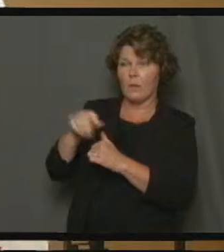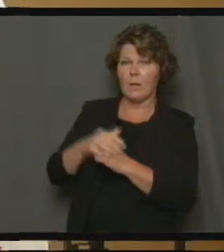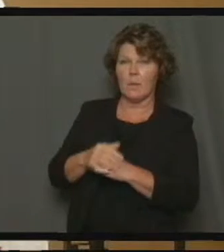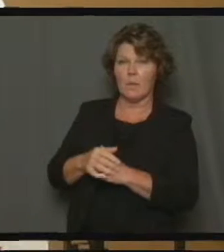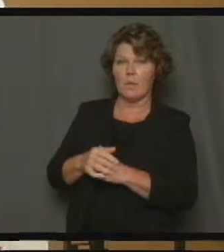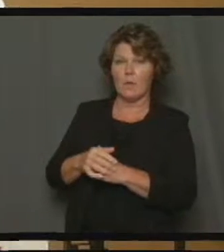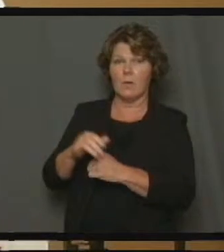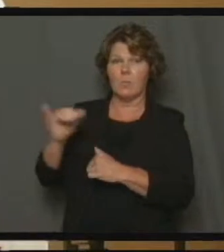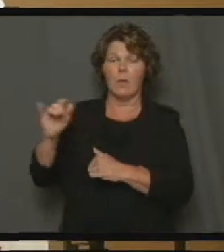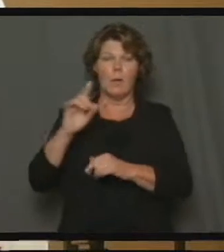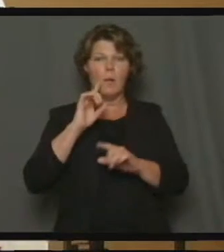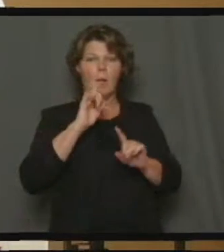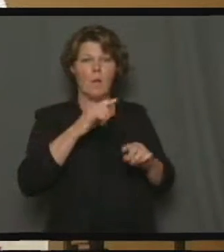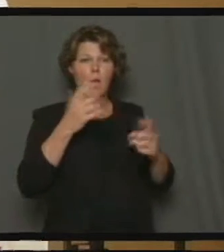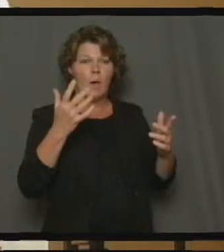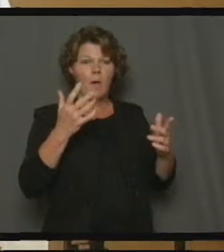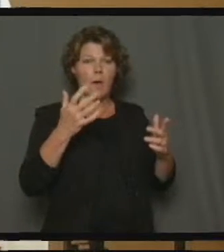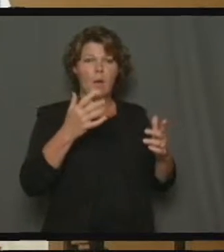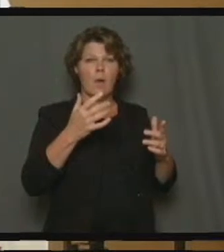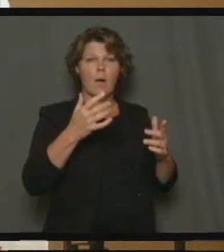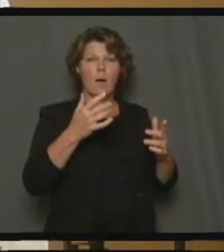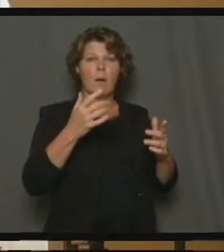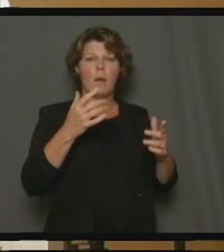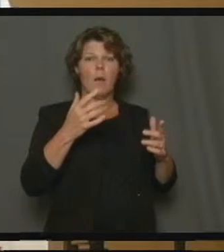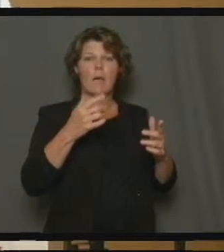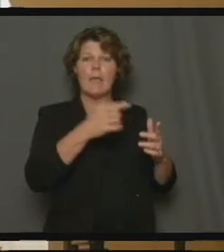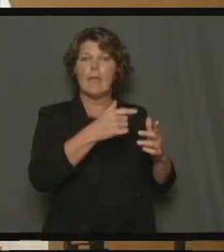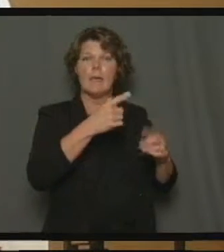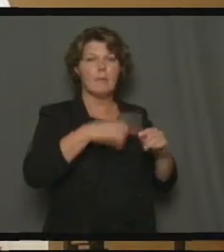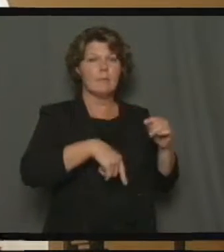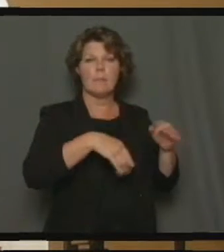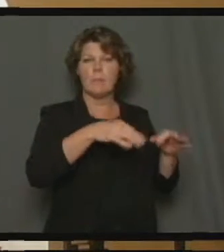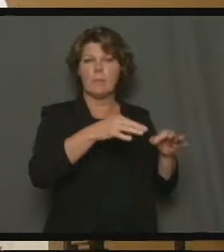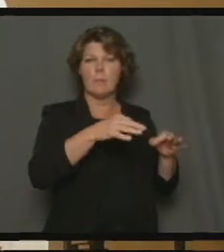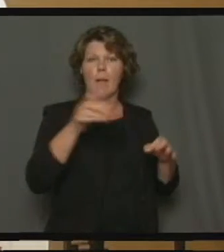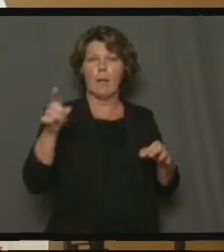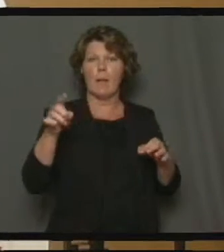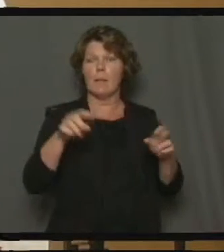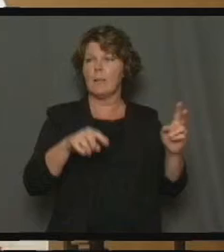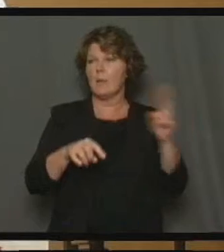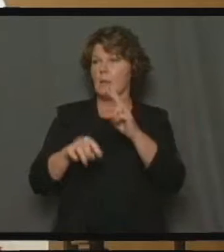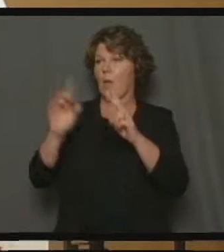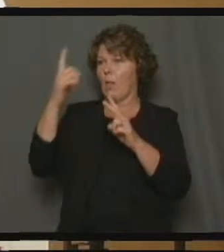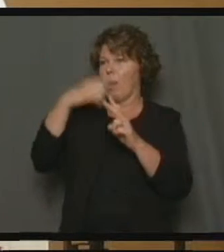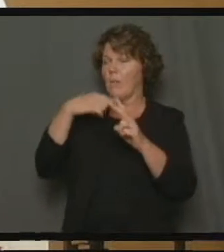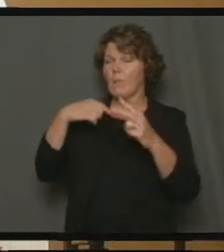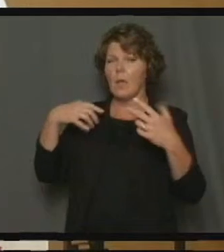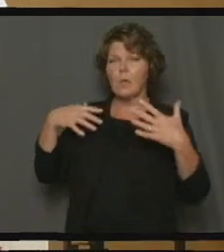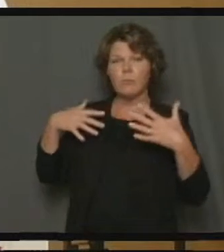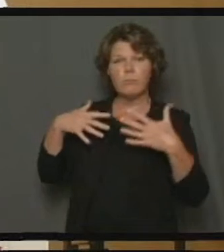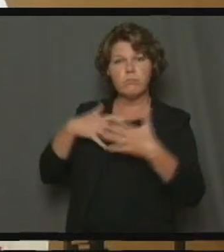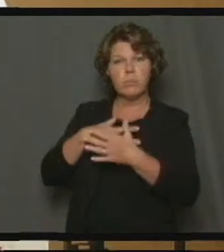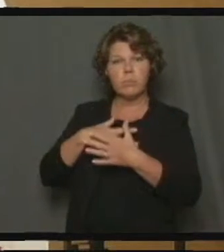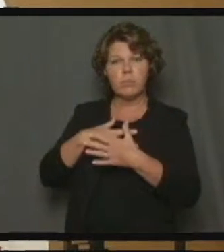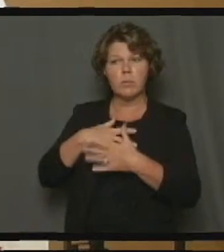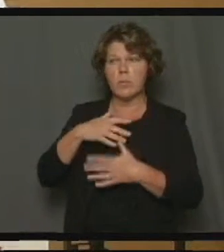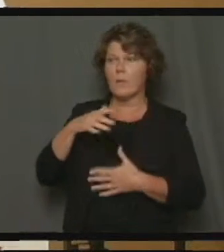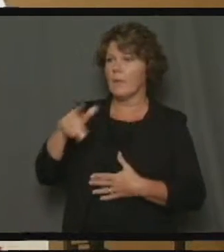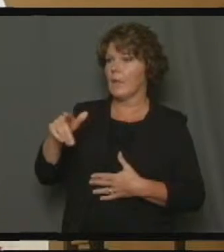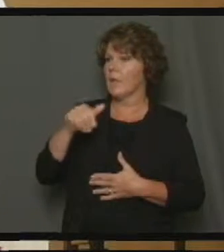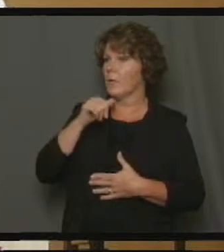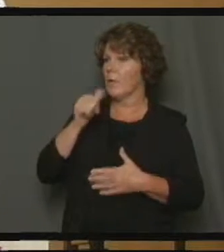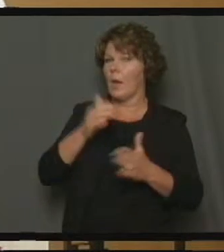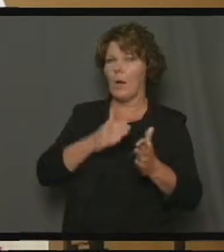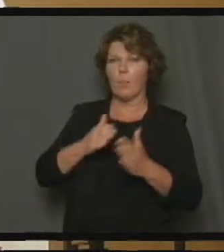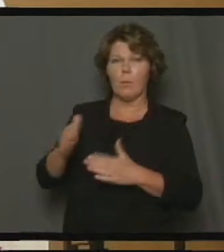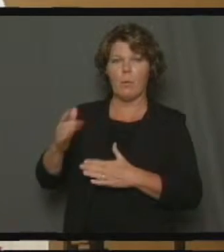They answered the door, and before he could explain his presence, he could see the look of horror in their eyes. They were simply not prepared